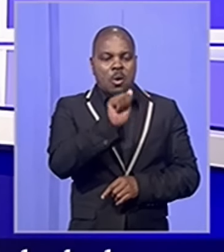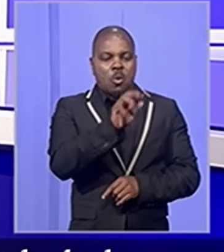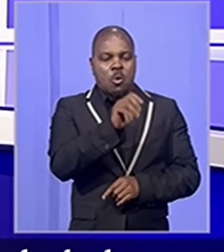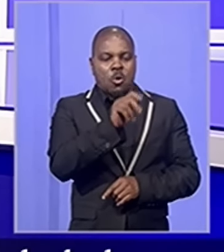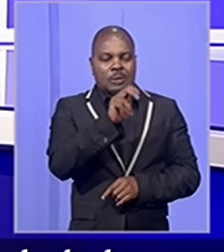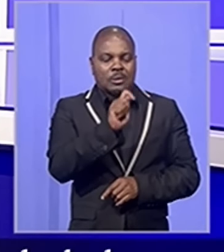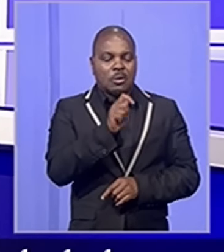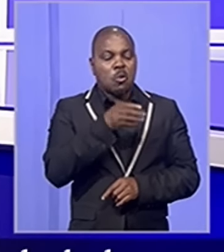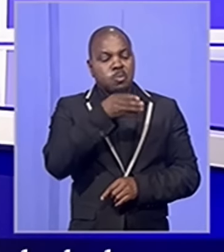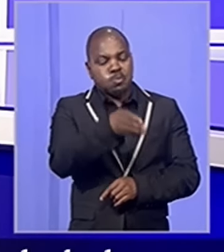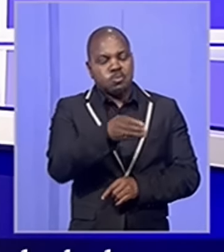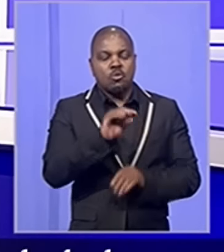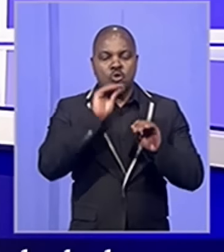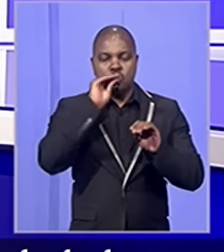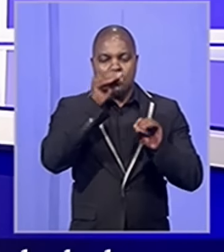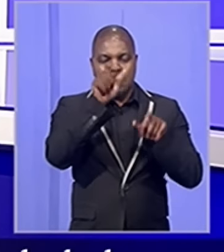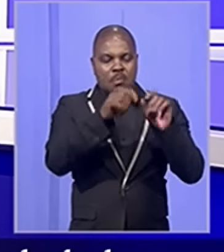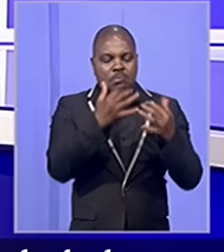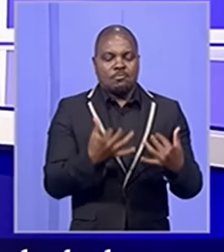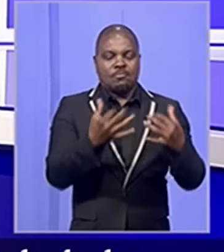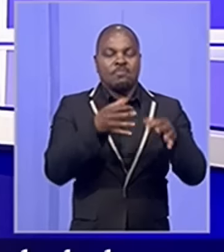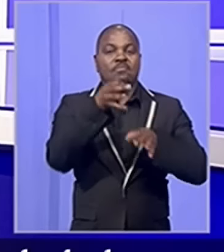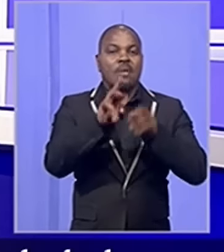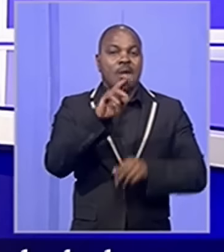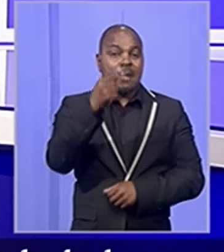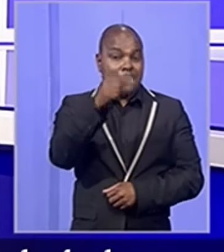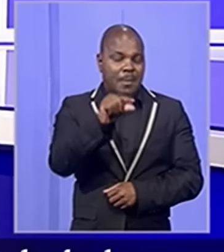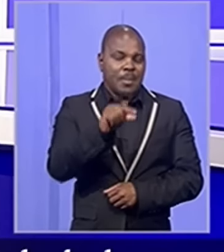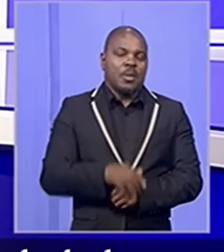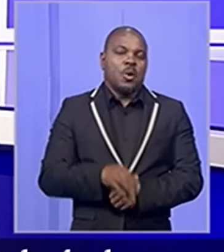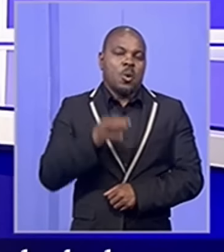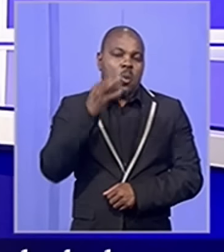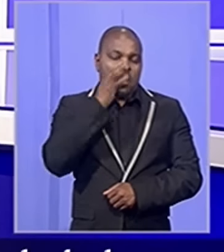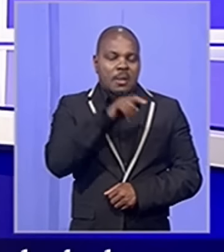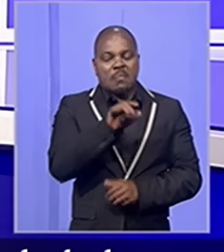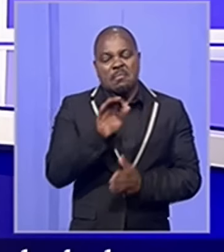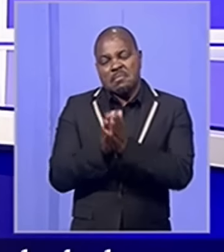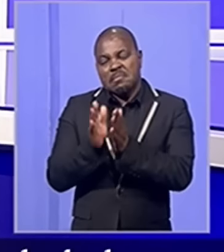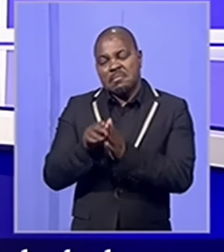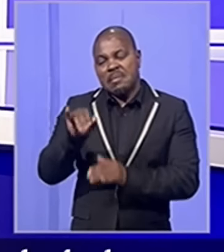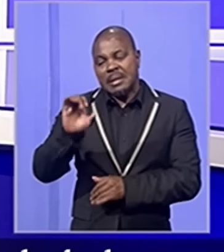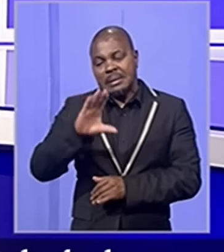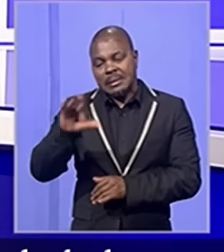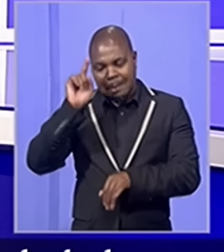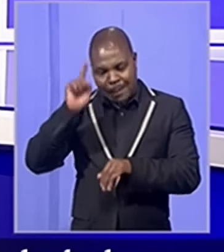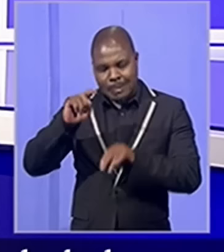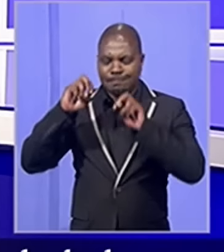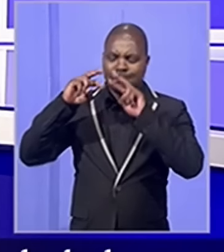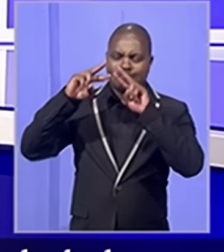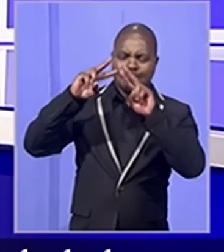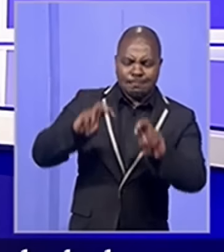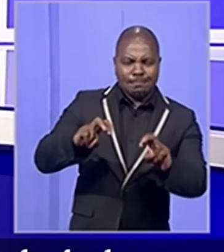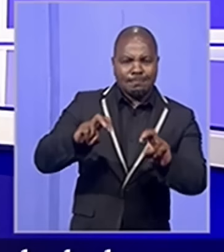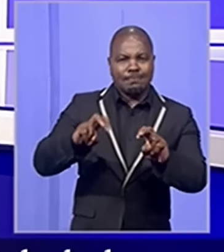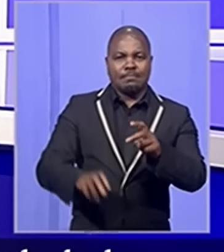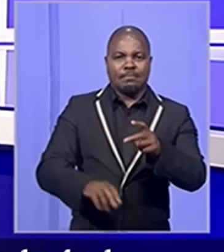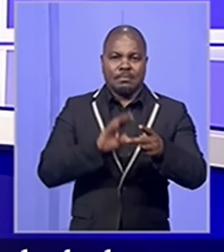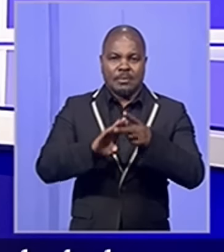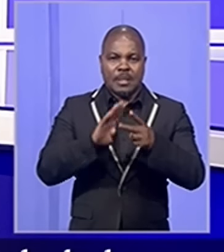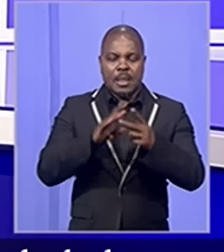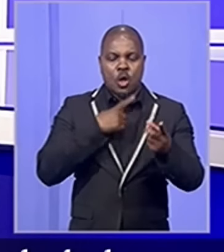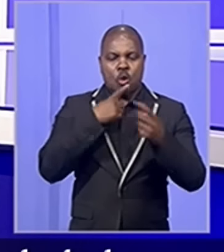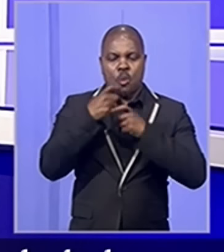ne a eme babegadikgang ka lefoko kwa Randburg gore ba ikuetse go khomišene go batlisisa morero o gape ba tsentse